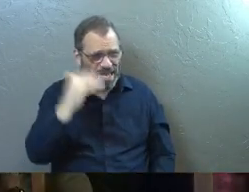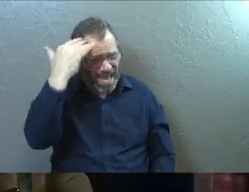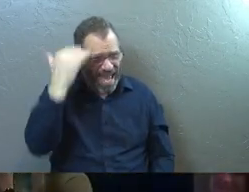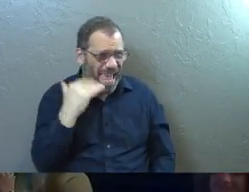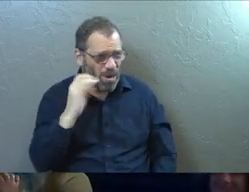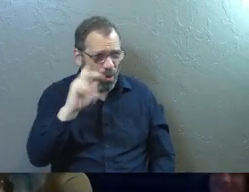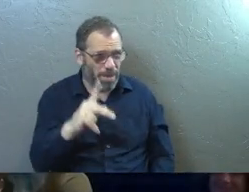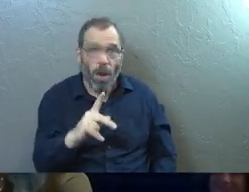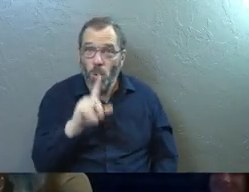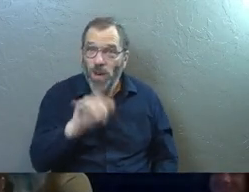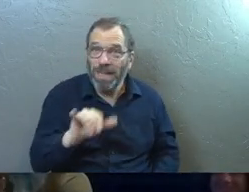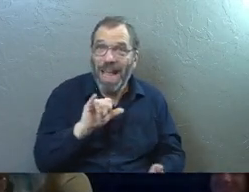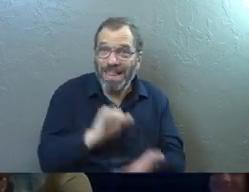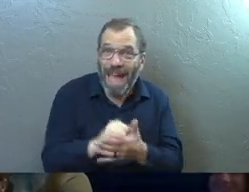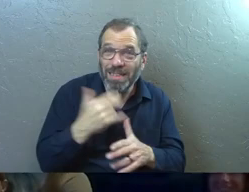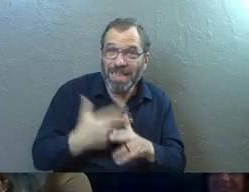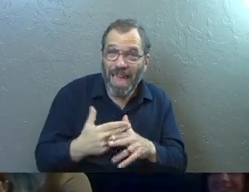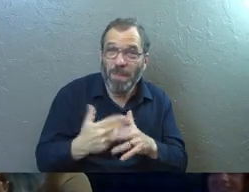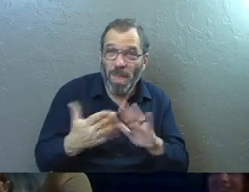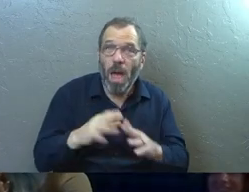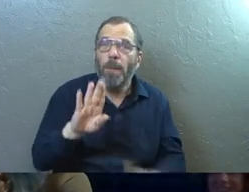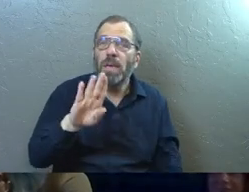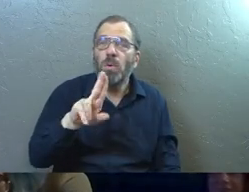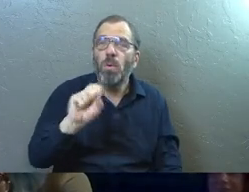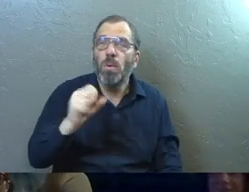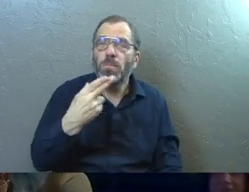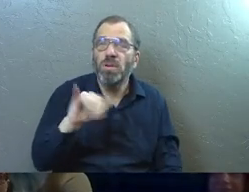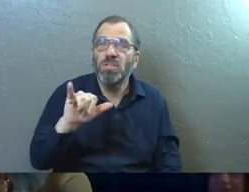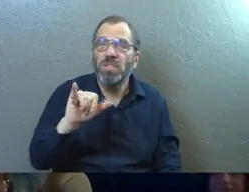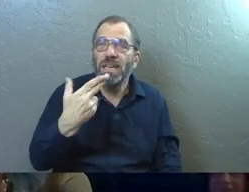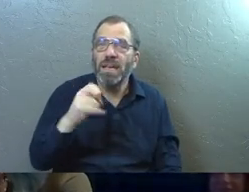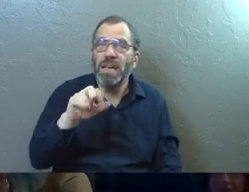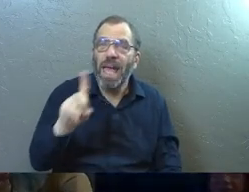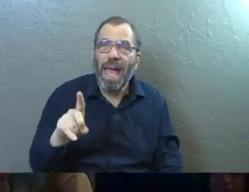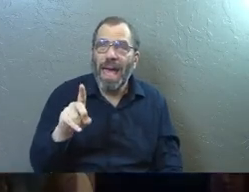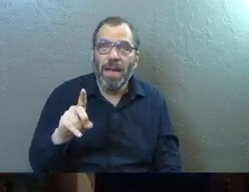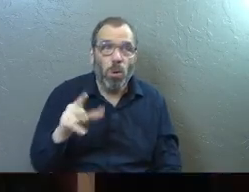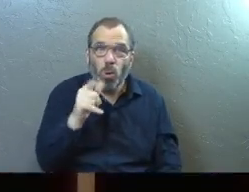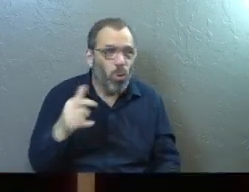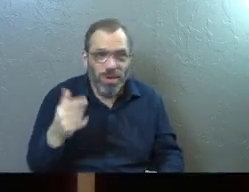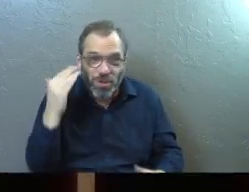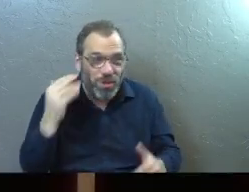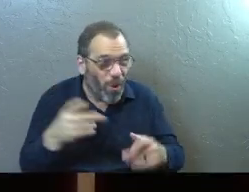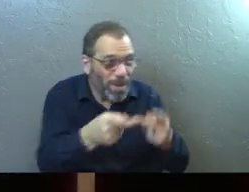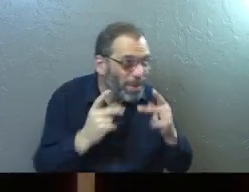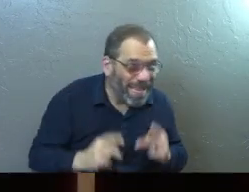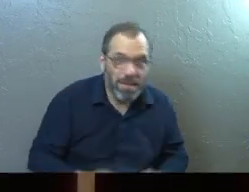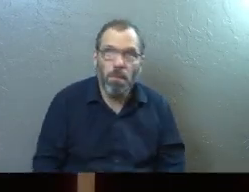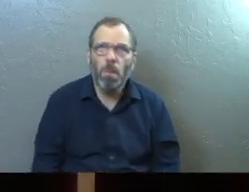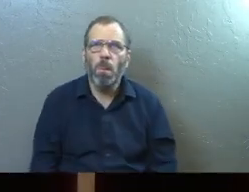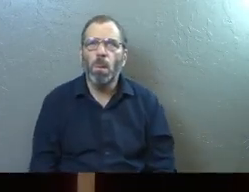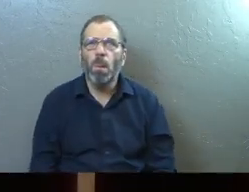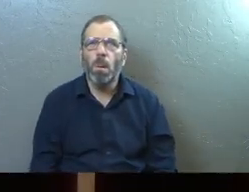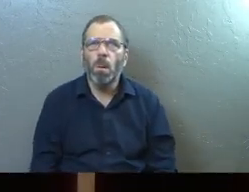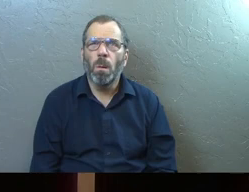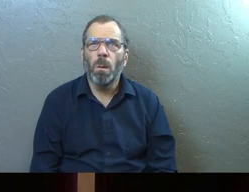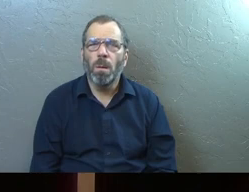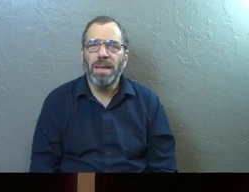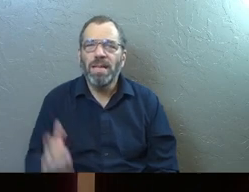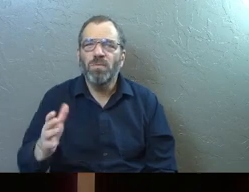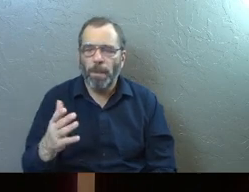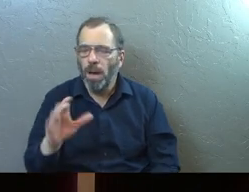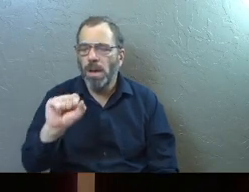a real place, people. I looked it up this week. Does anybody know Bushy Head? Nobody here or in First Service, okay? It's like, he's from Slapout,